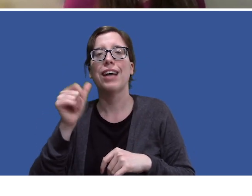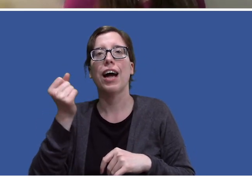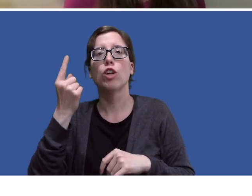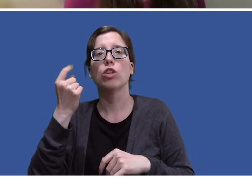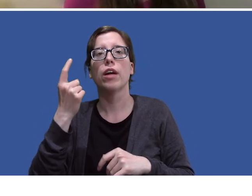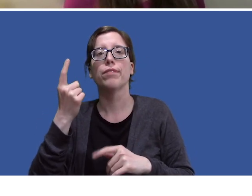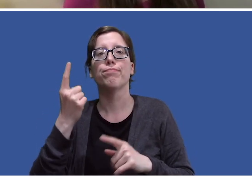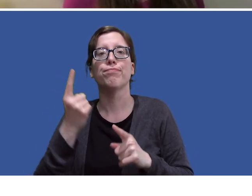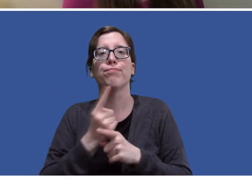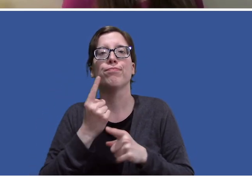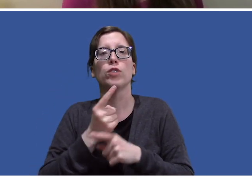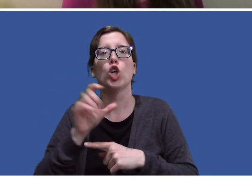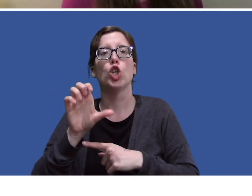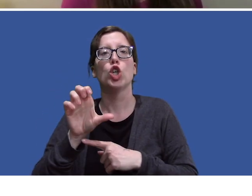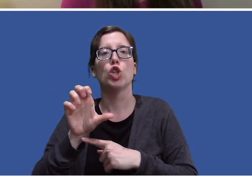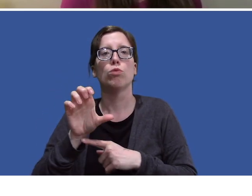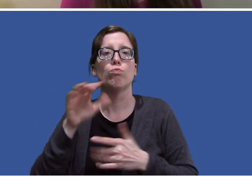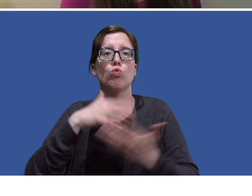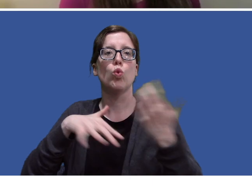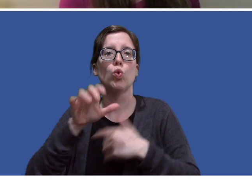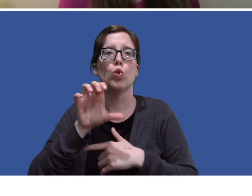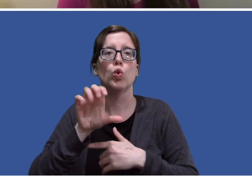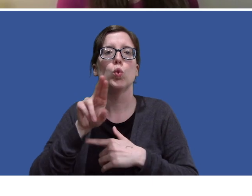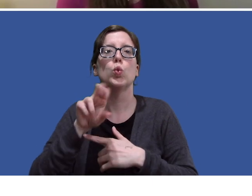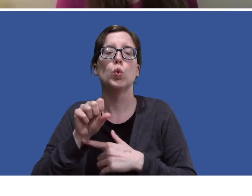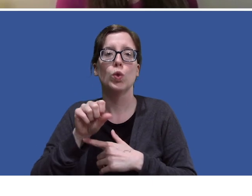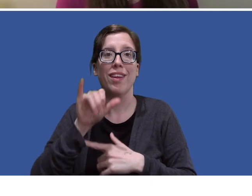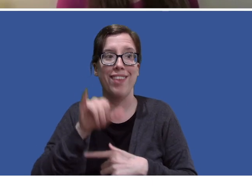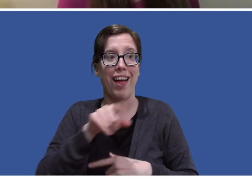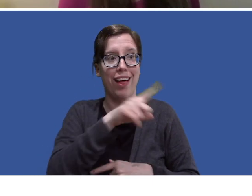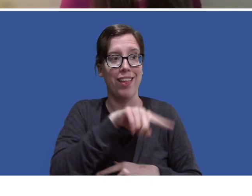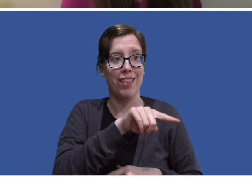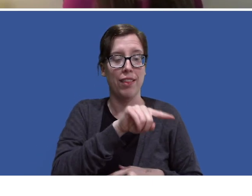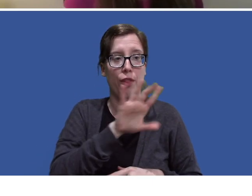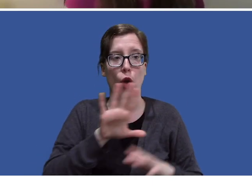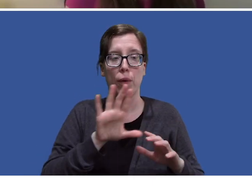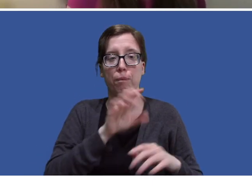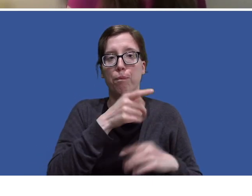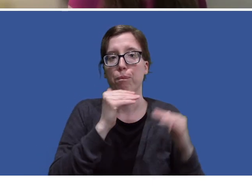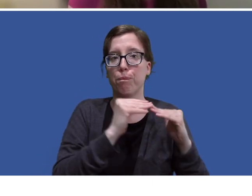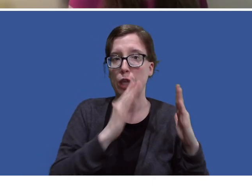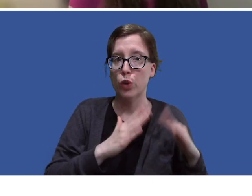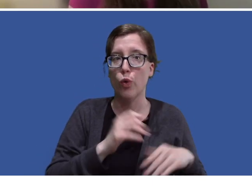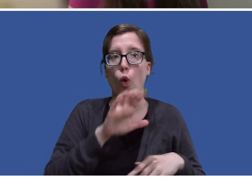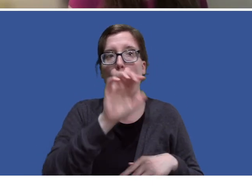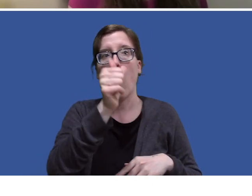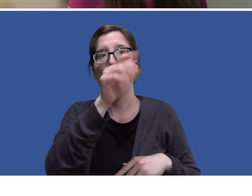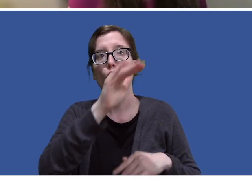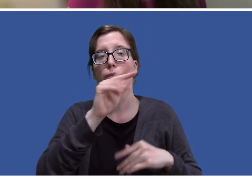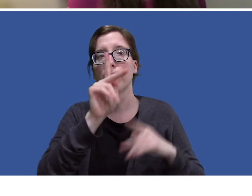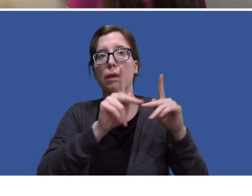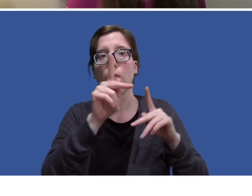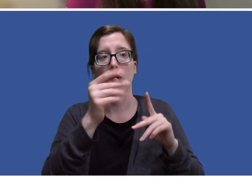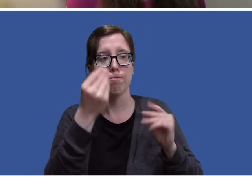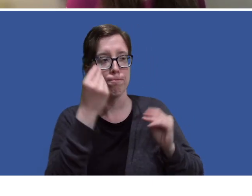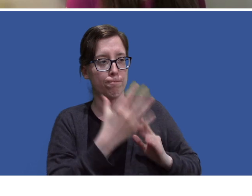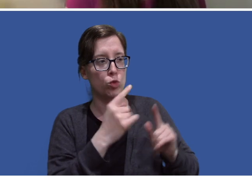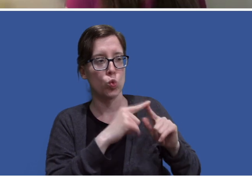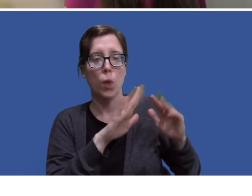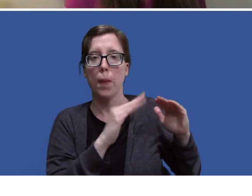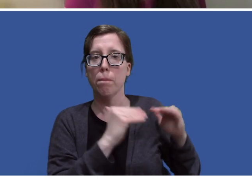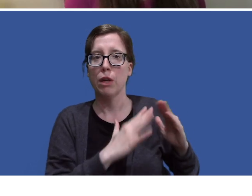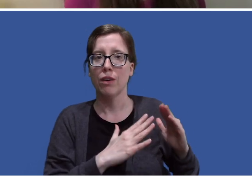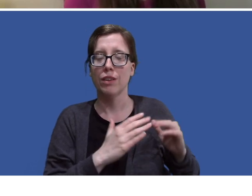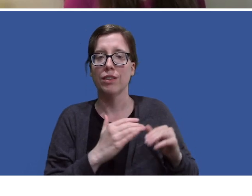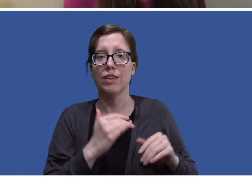giving them or that other people are giving their peers if they aren't acting in an appropriate way for their age.